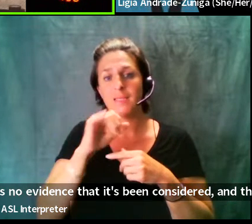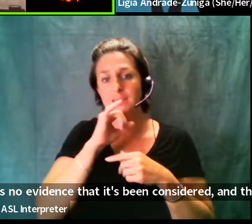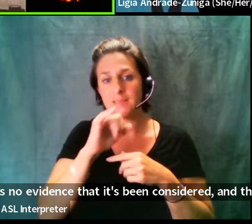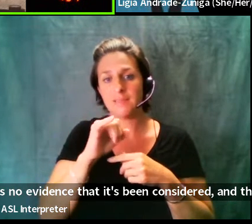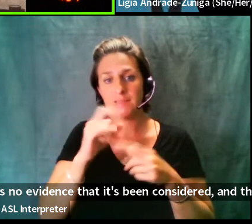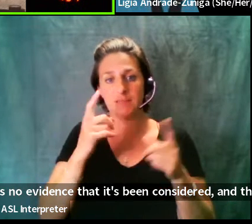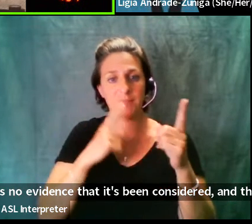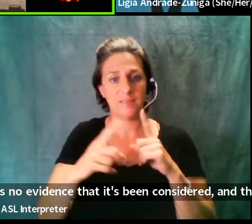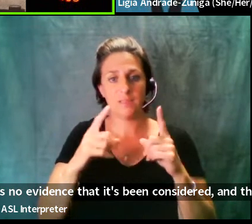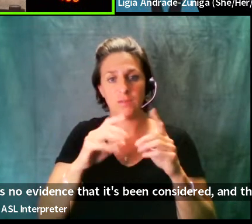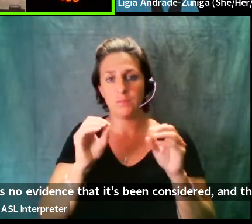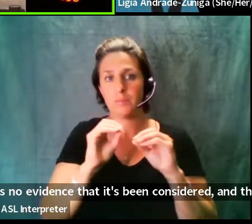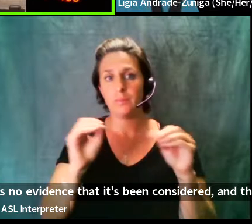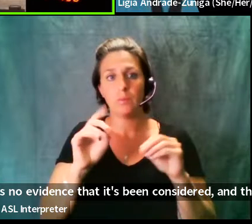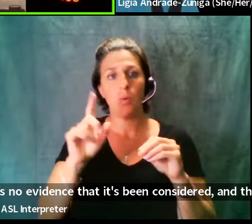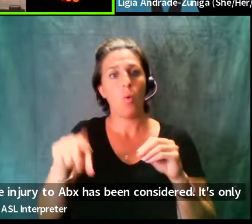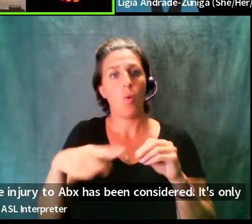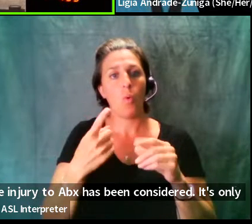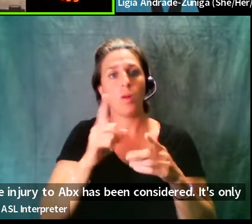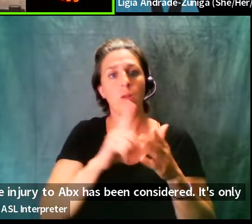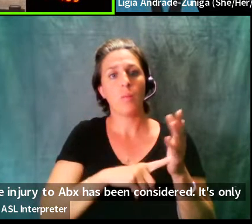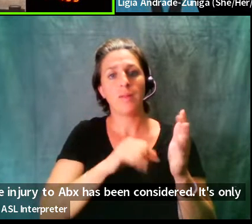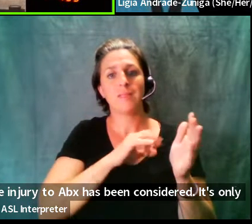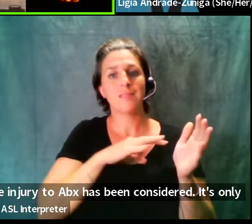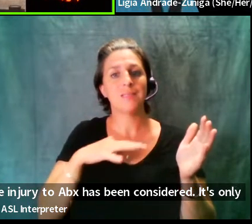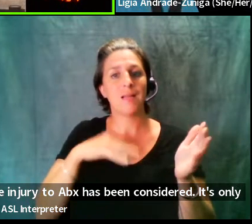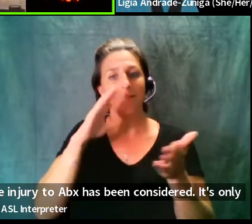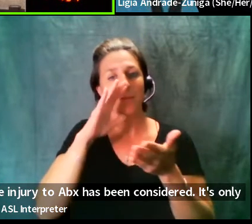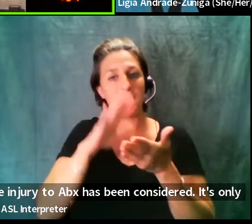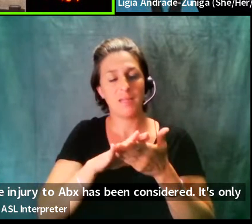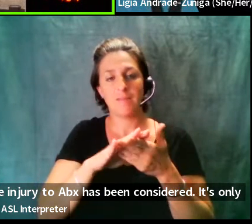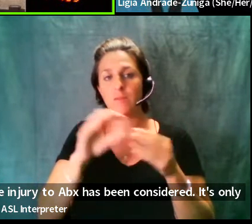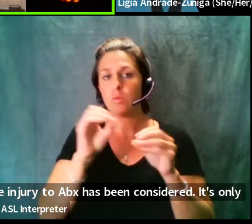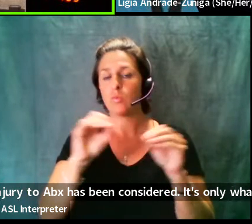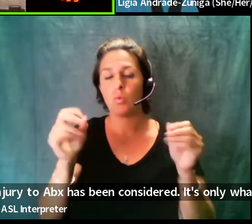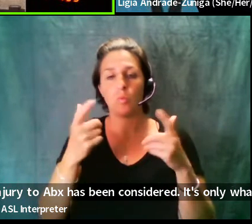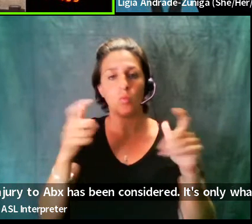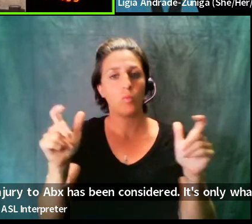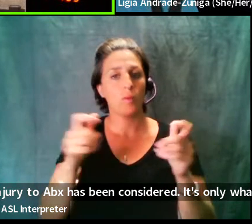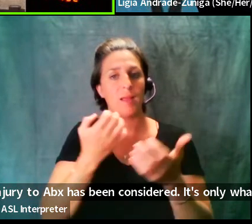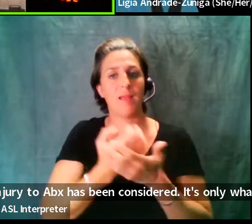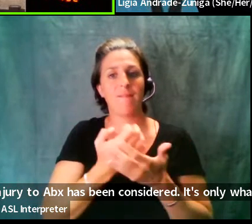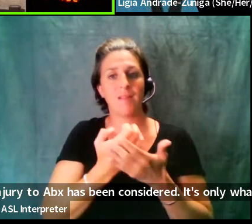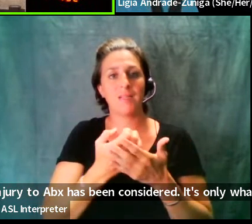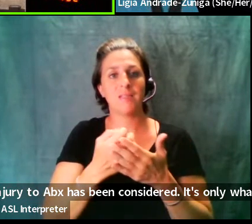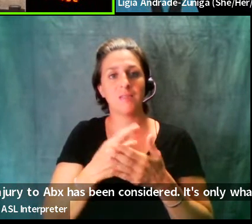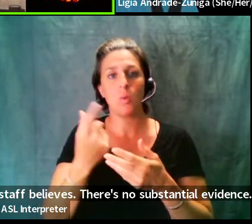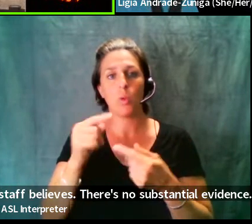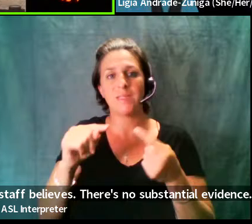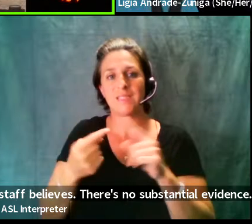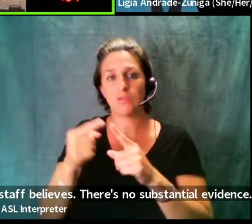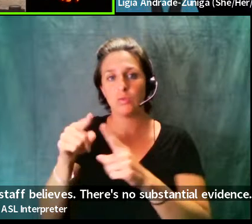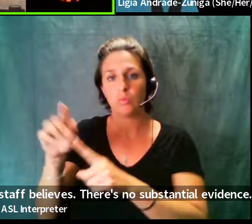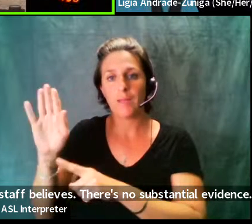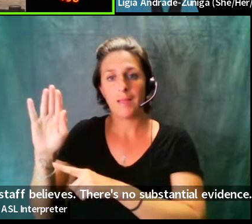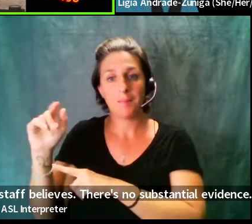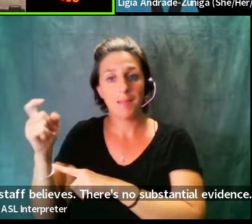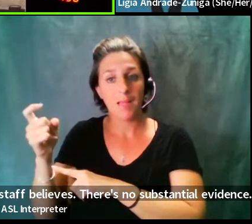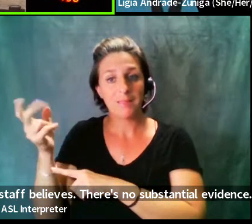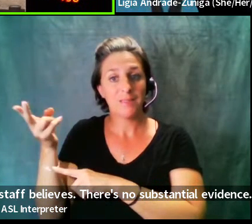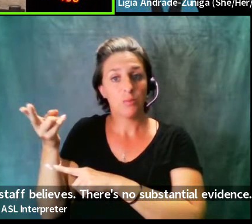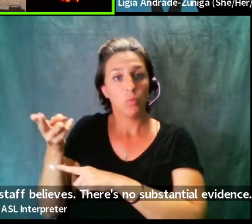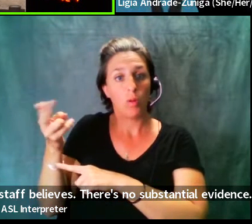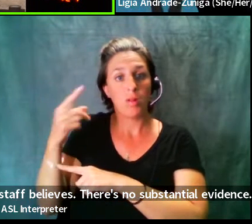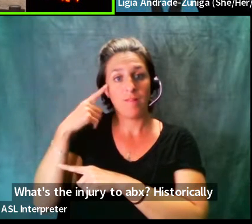been considered. It's only what the staff believes. There's no substantial evidence. What's the injury to ABX? Historically,